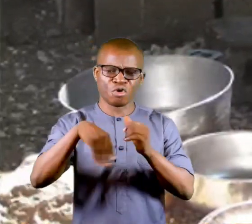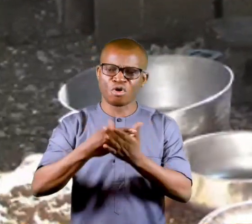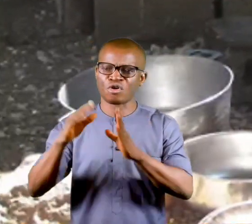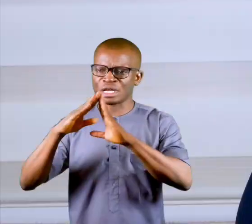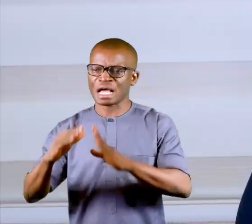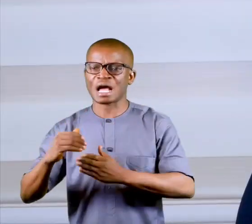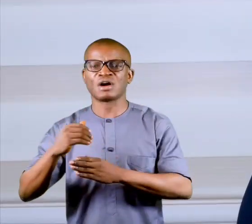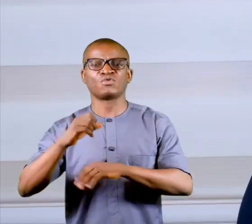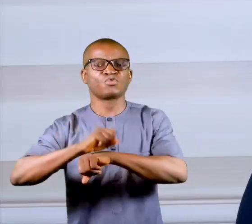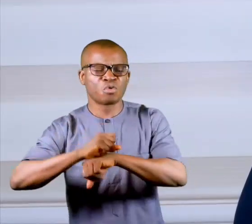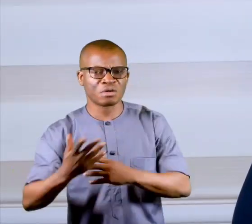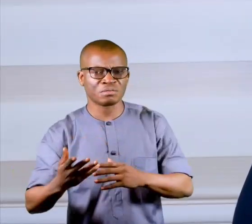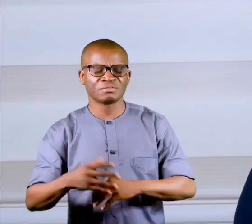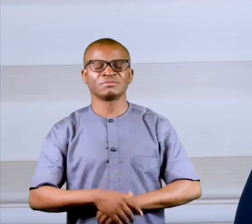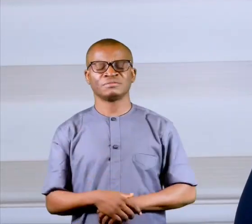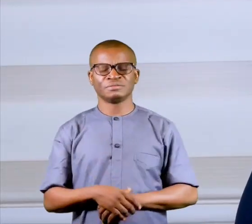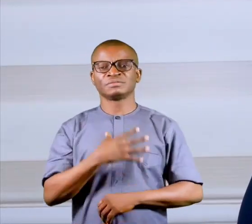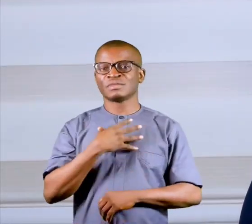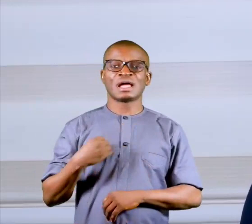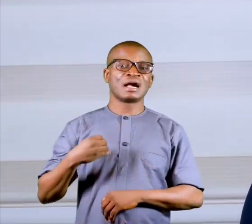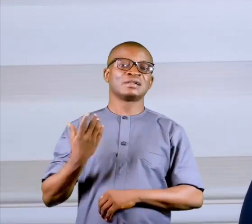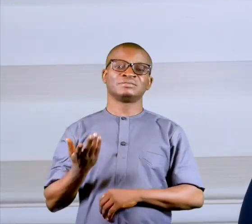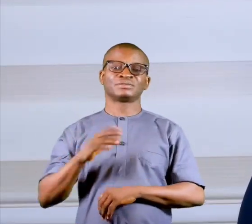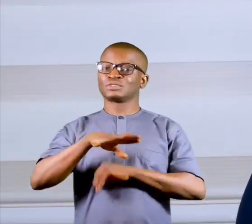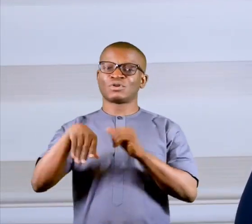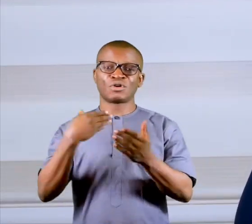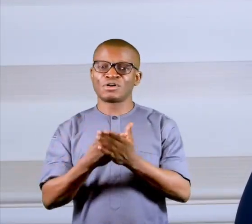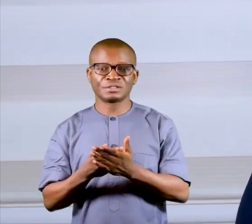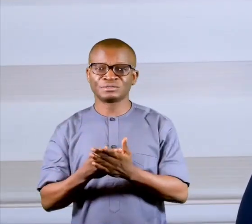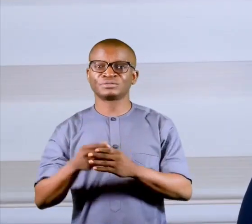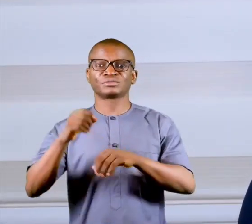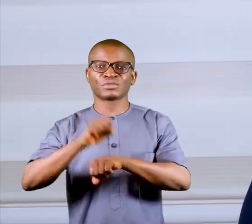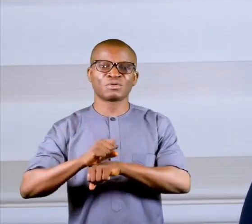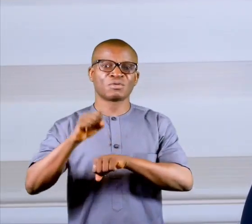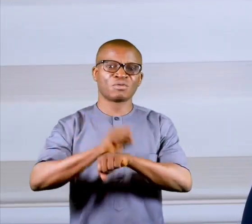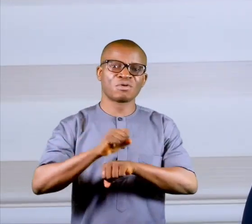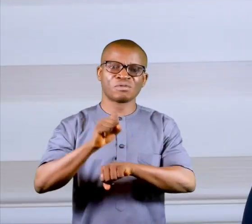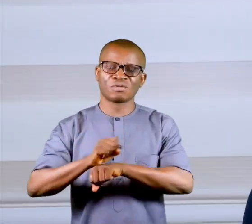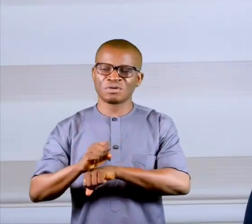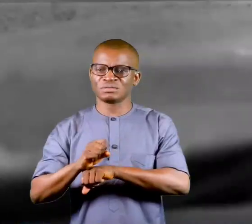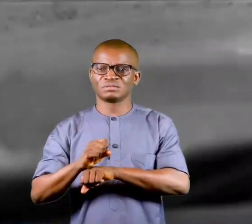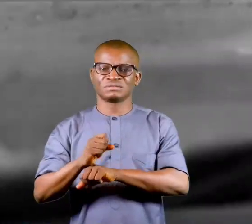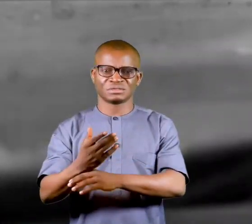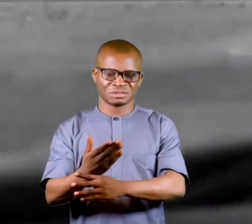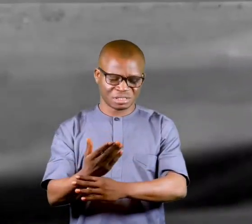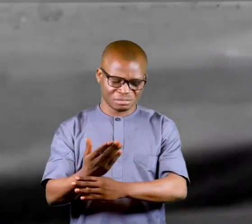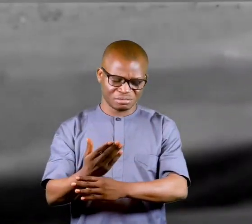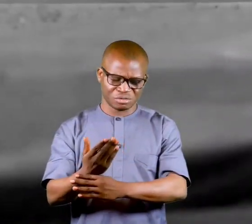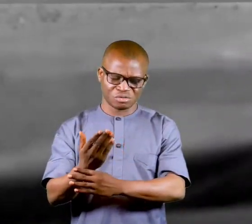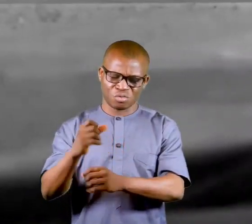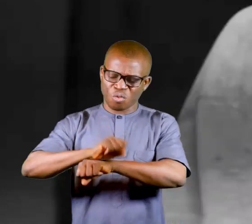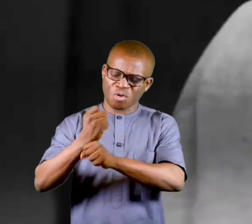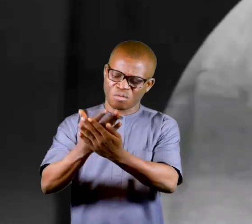the chores, and the child now does that, all the different activities, then goes to bed by 10 a.m. or 11